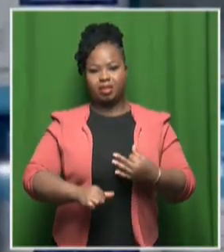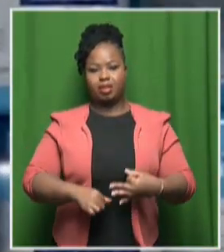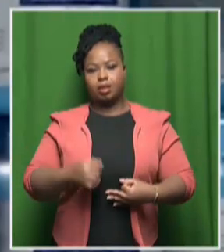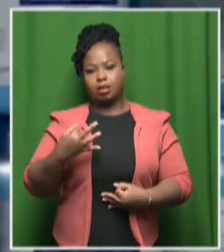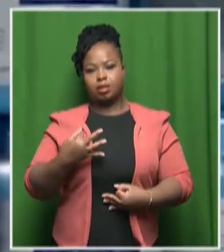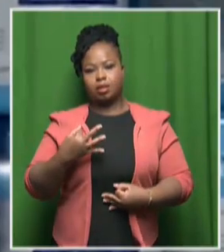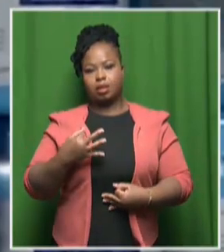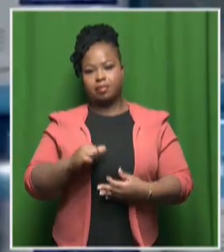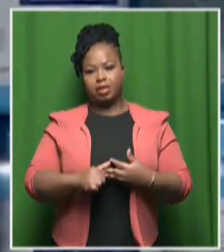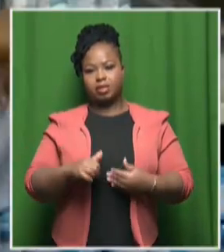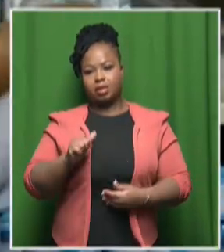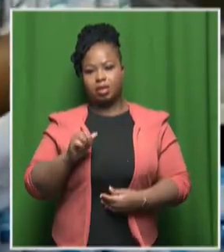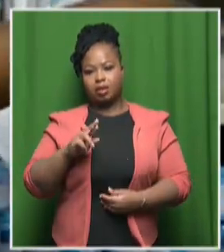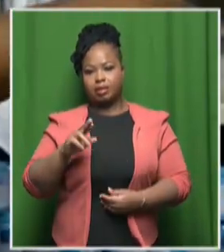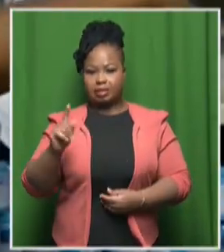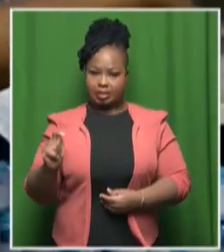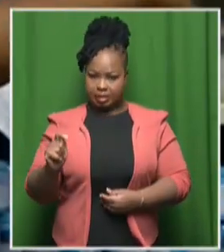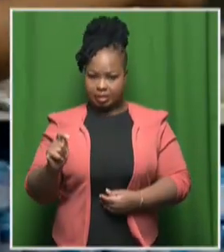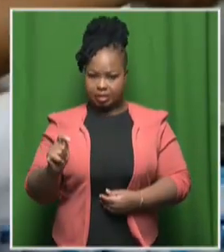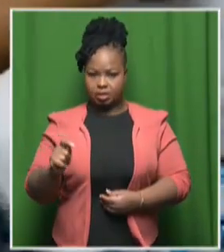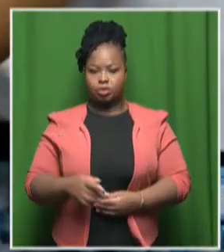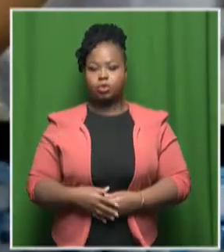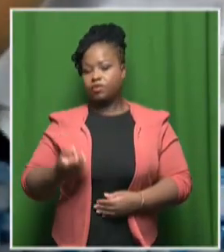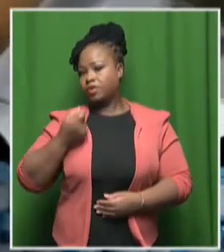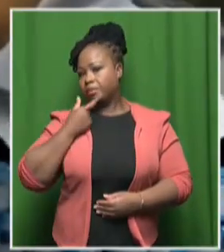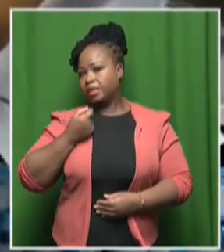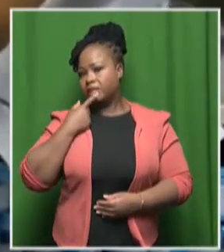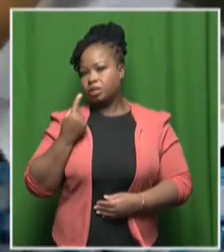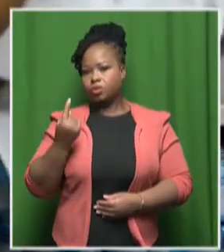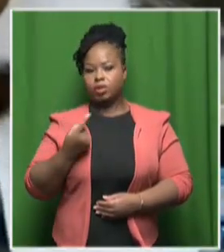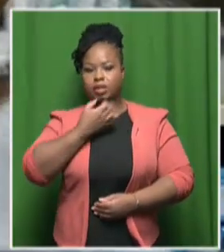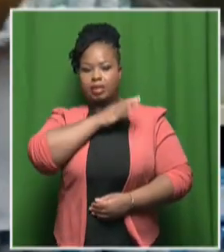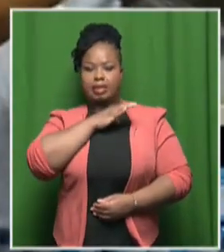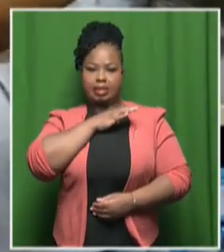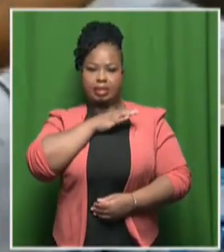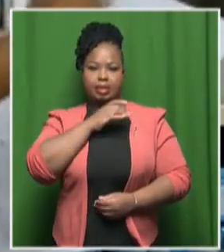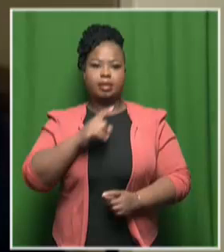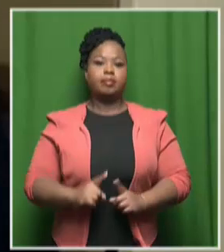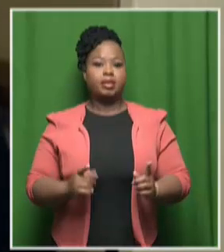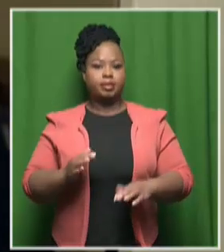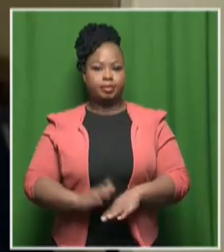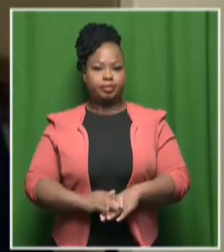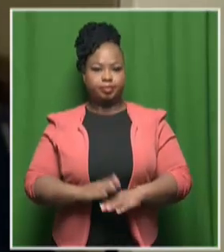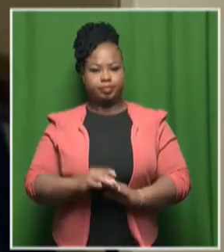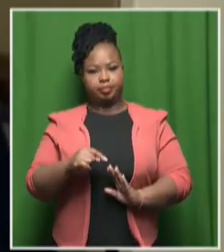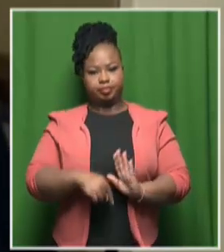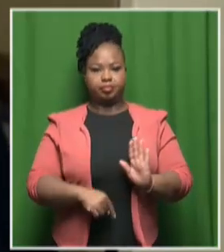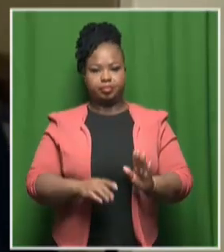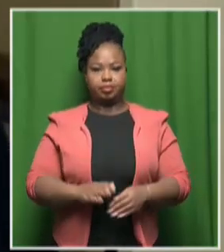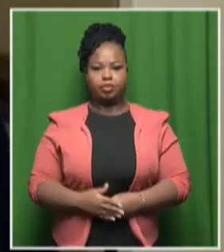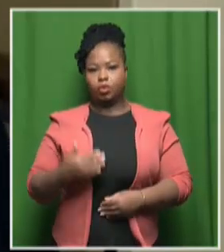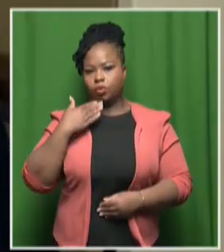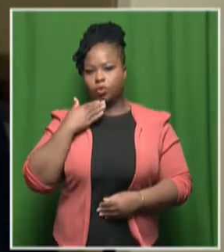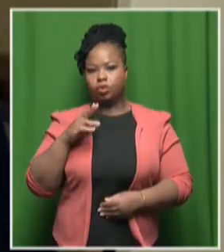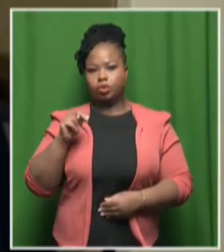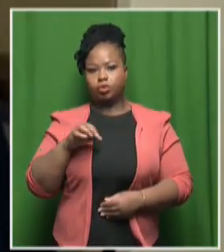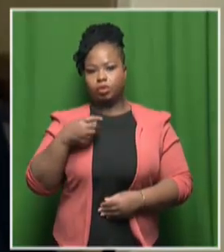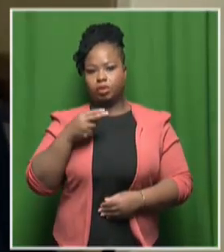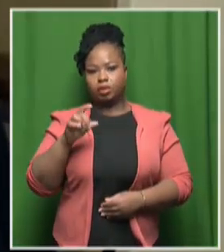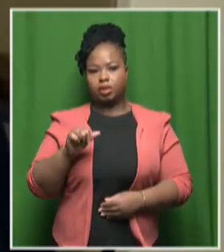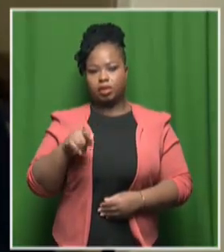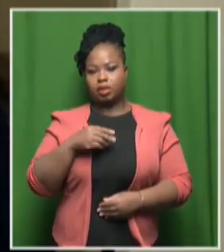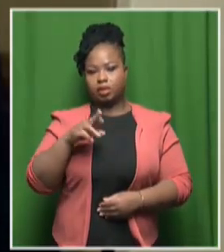3-month supply of antiretroviral medication at a single clinic visit. Now, for more, we are joined by Dr.